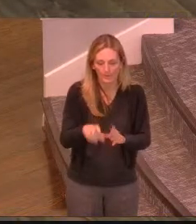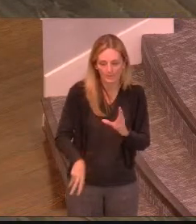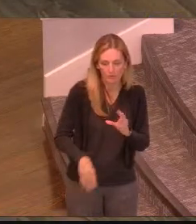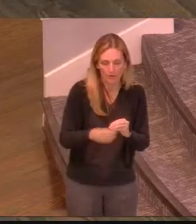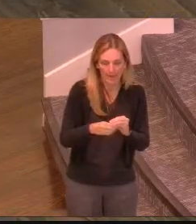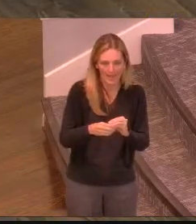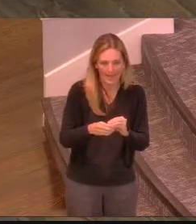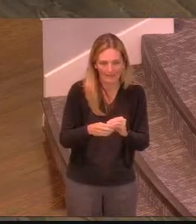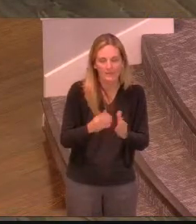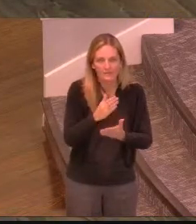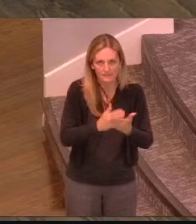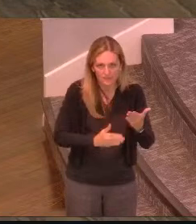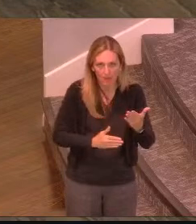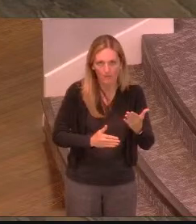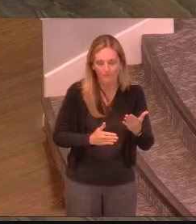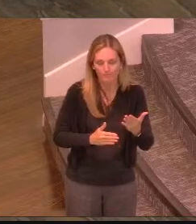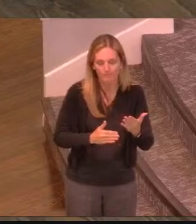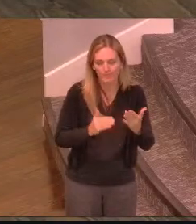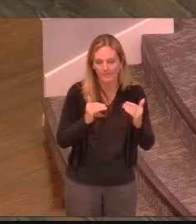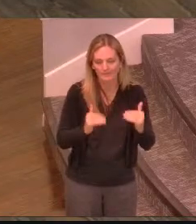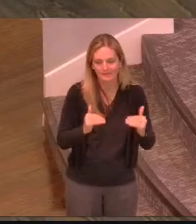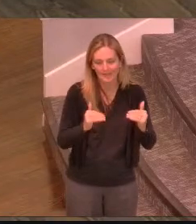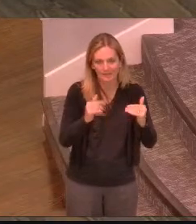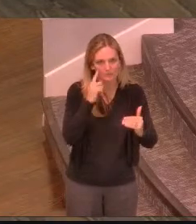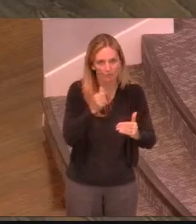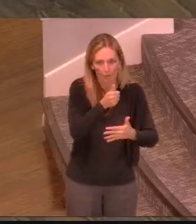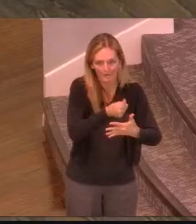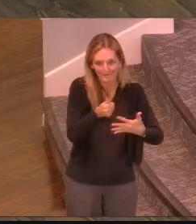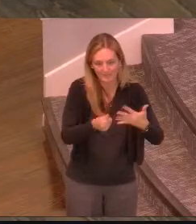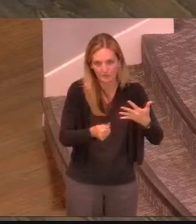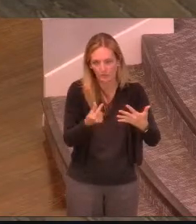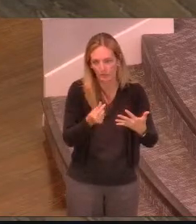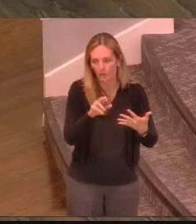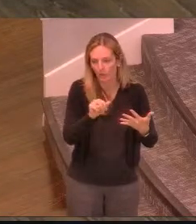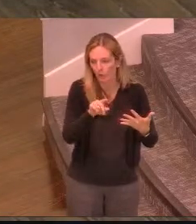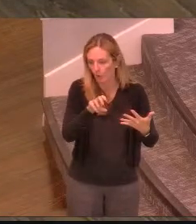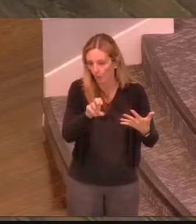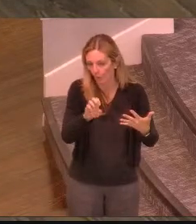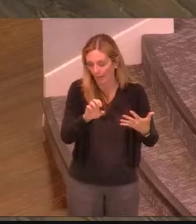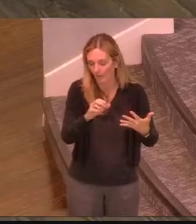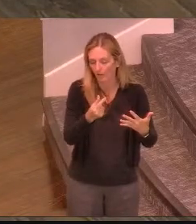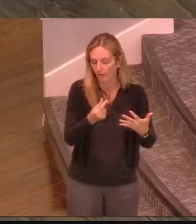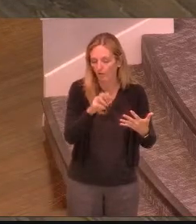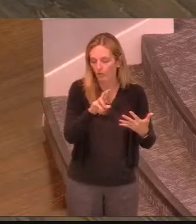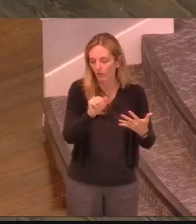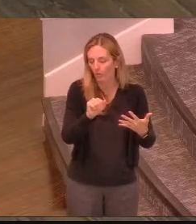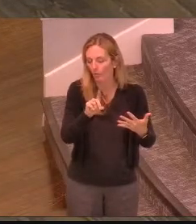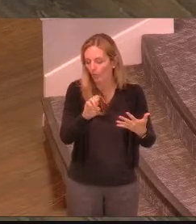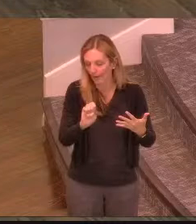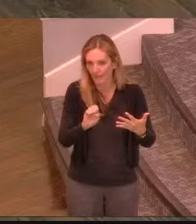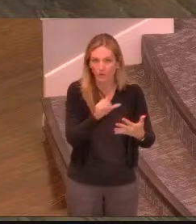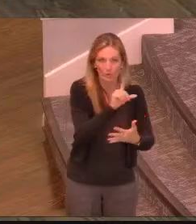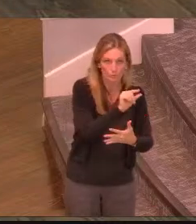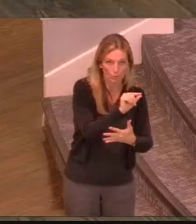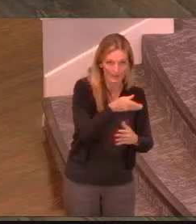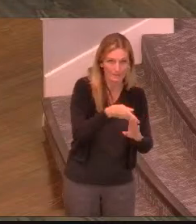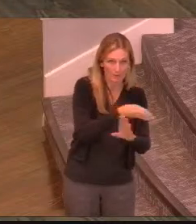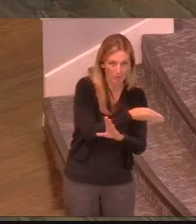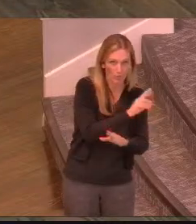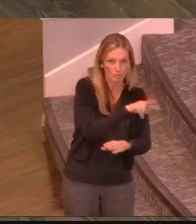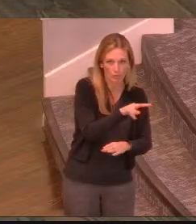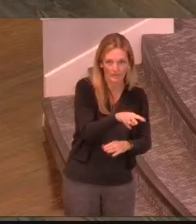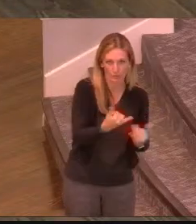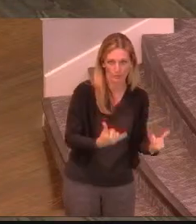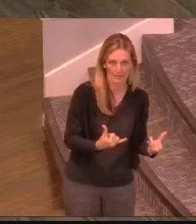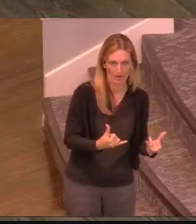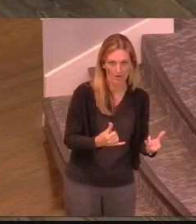each grade, so we expanded the number of steps on a grade from 20 to 22 to allow us to be able to accurately place